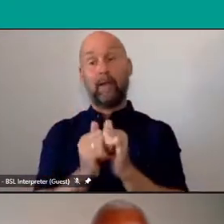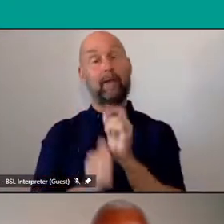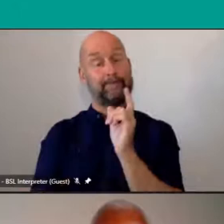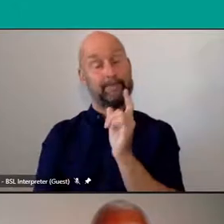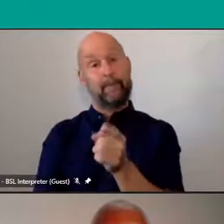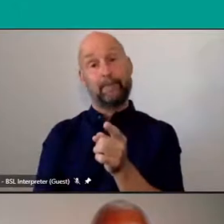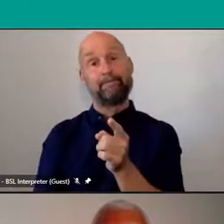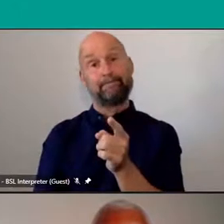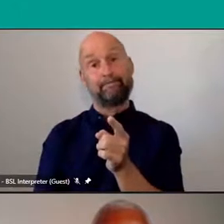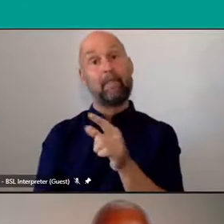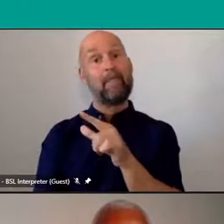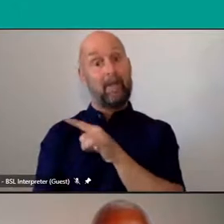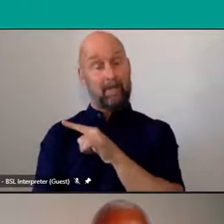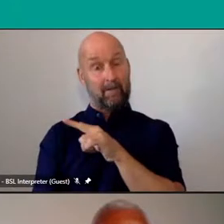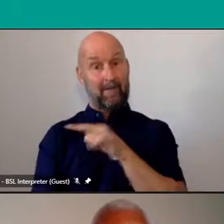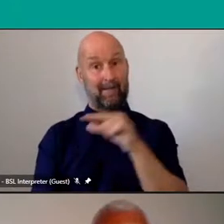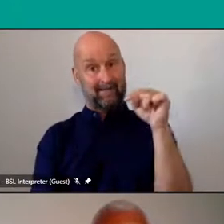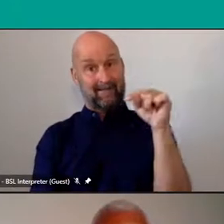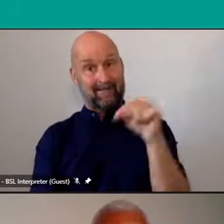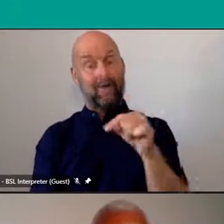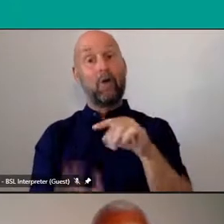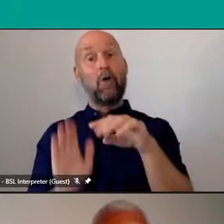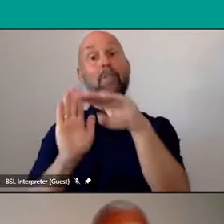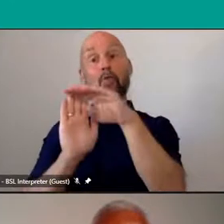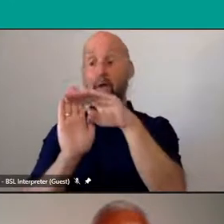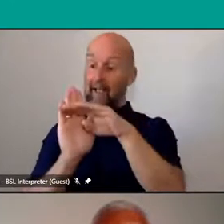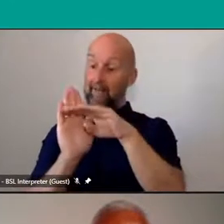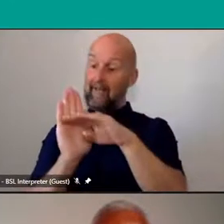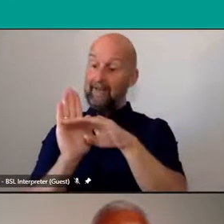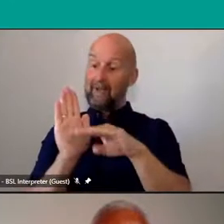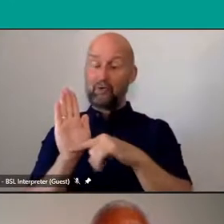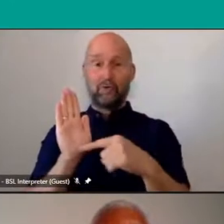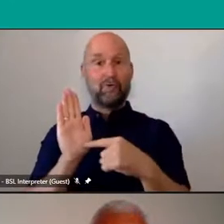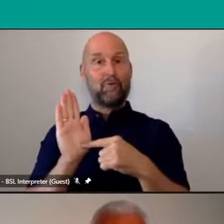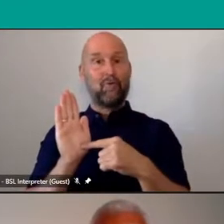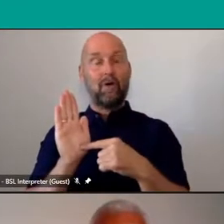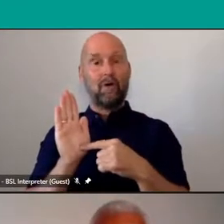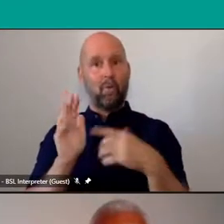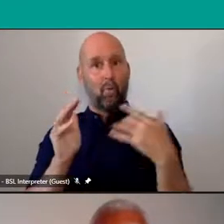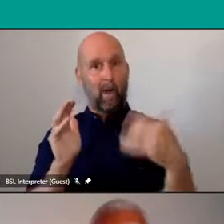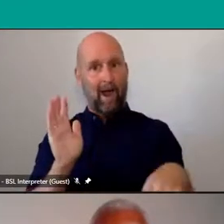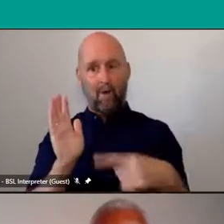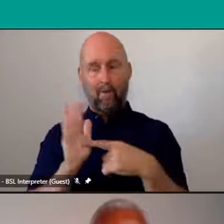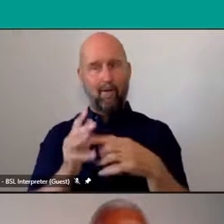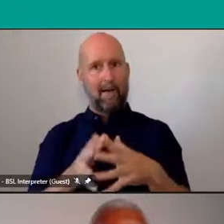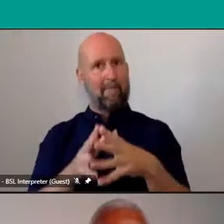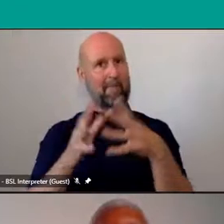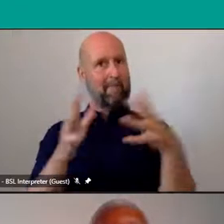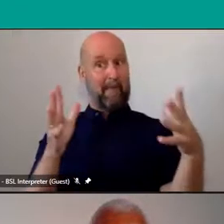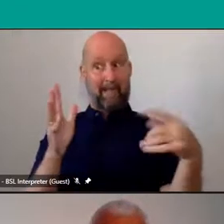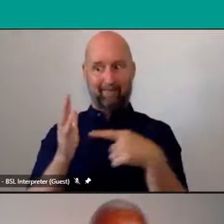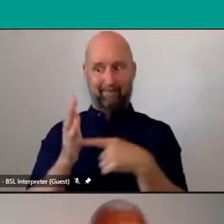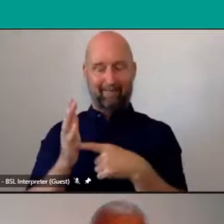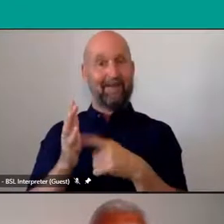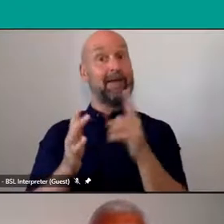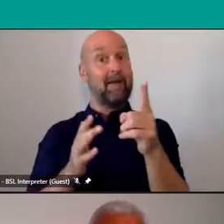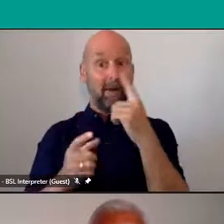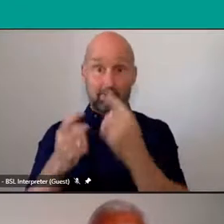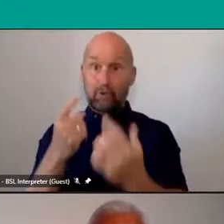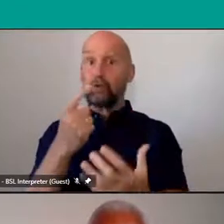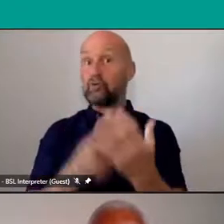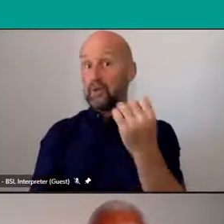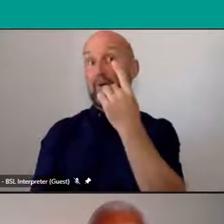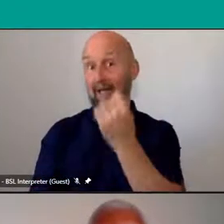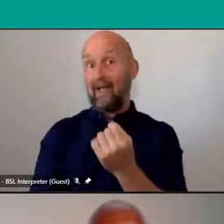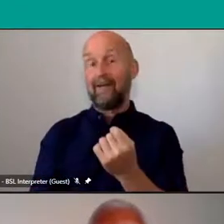The scale of the recommendations are extremely ambitious, but they are achievable. And I do